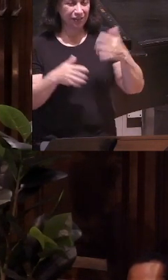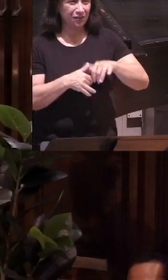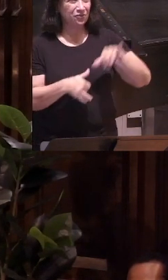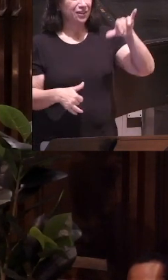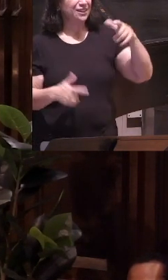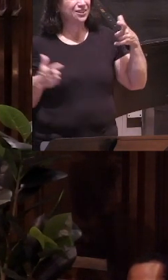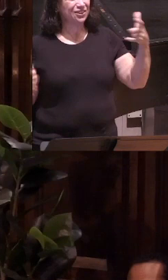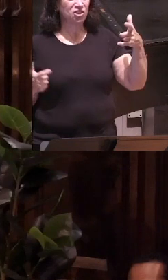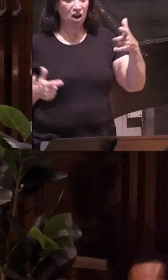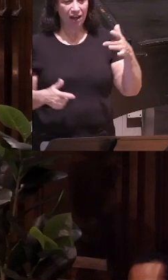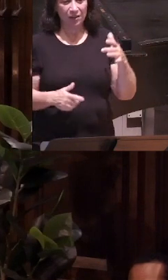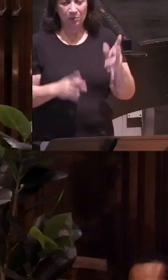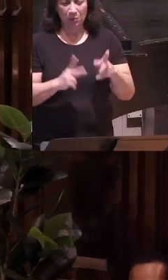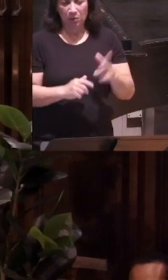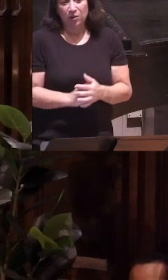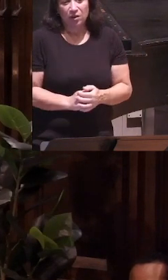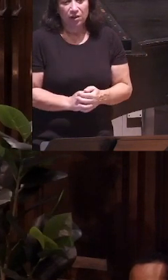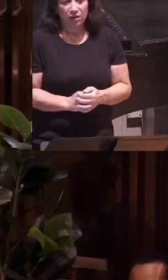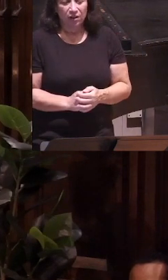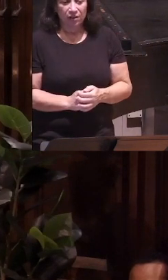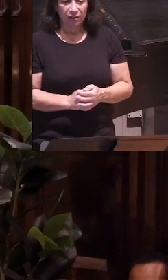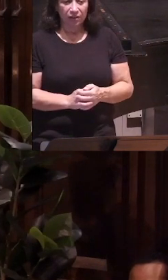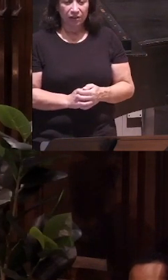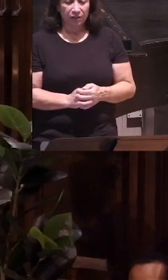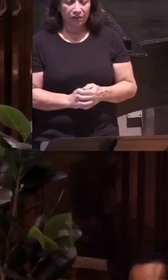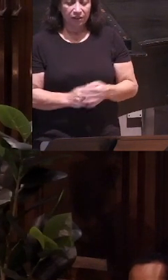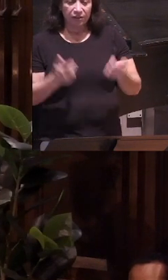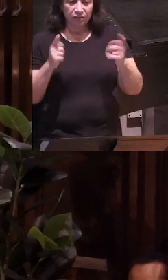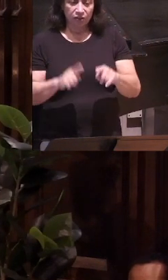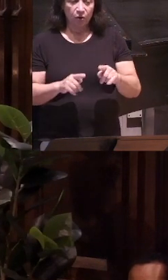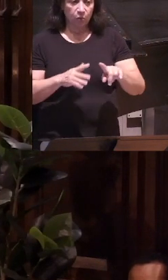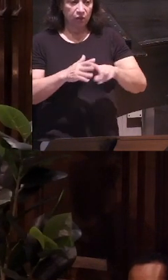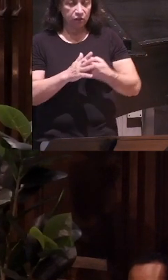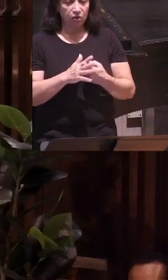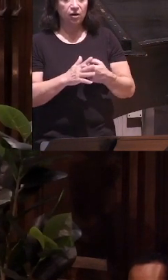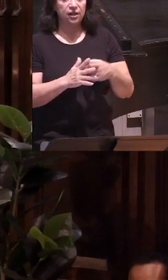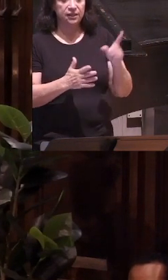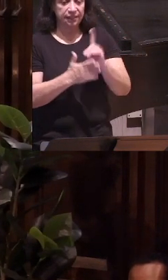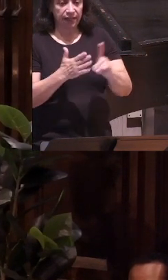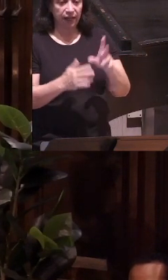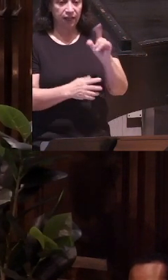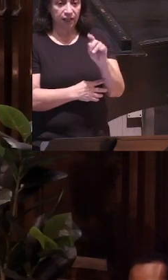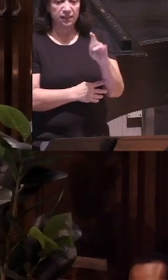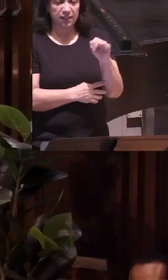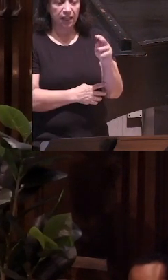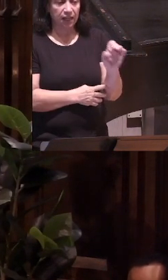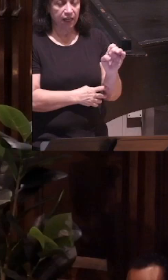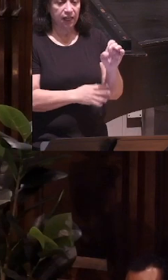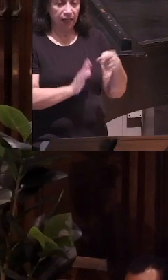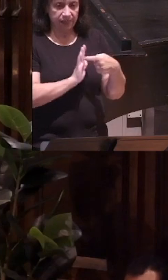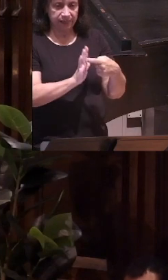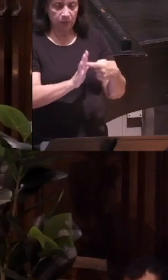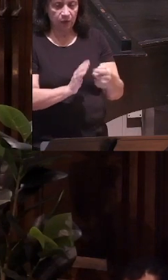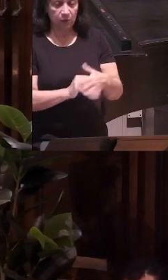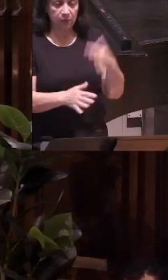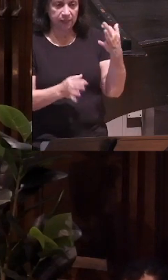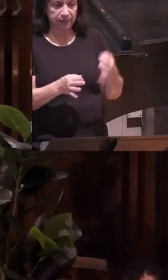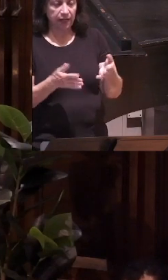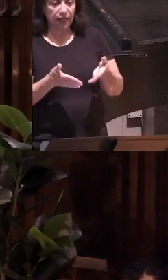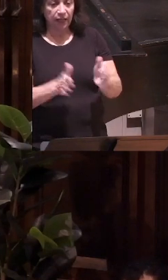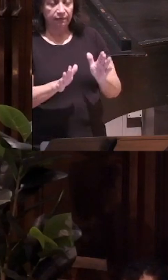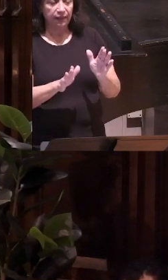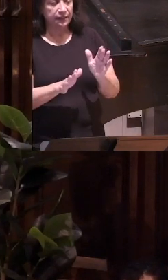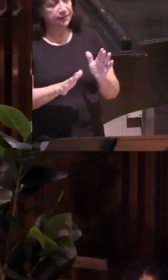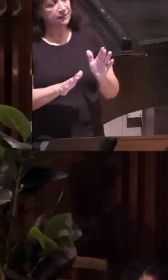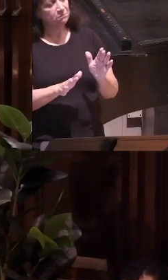So, sometime later, we began designing our Tuskegee exhibit. And we decided, you know, let's make